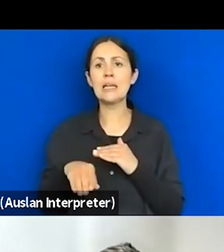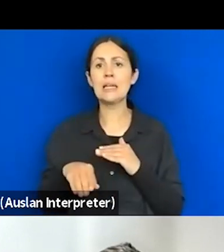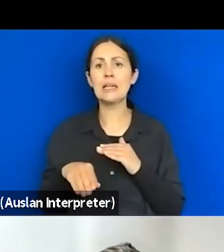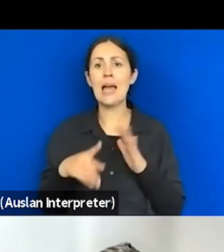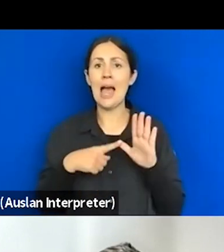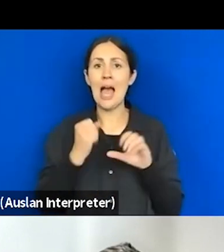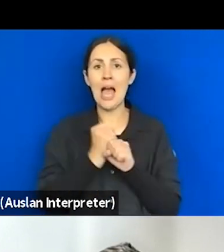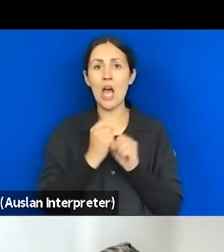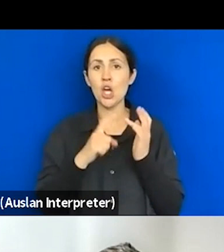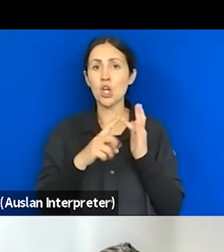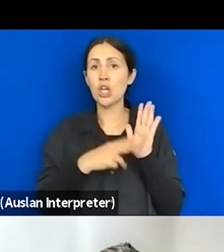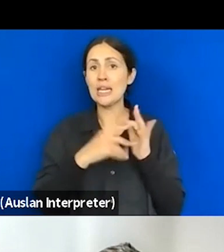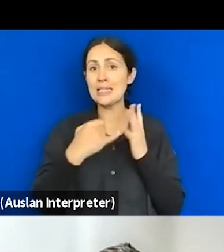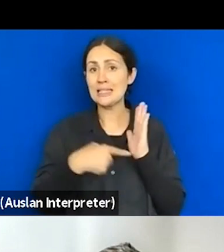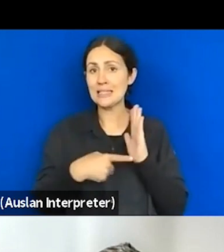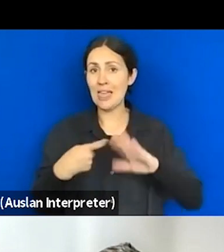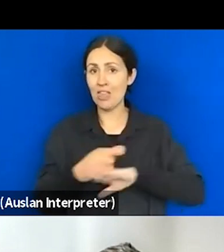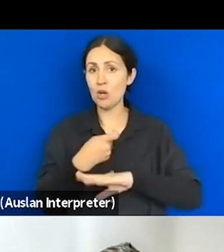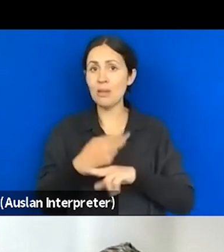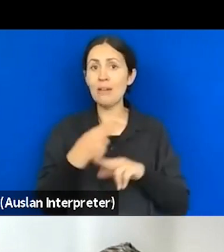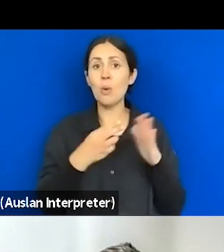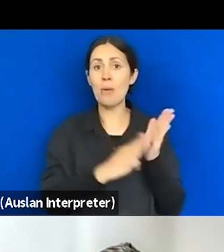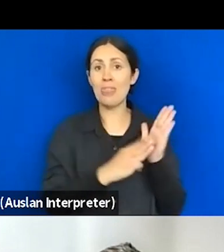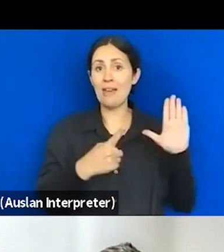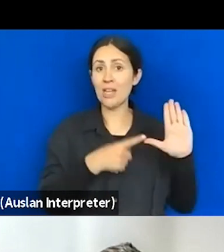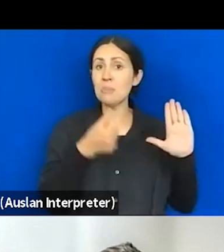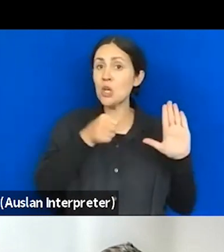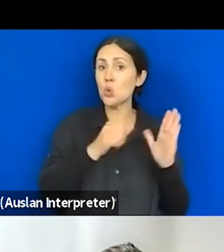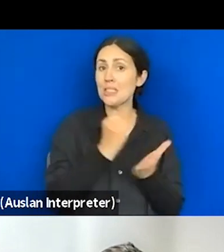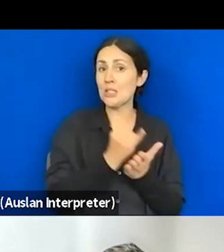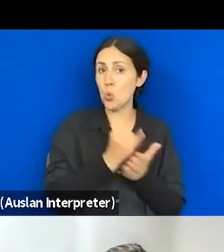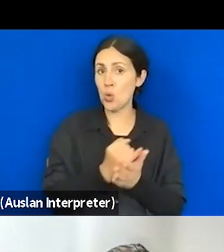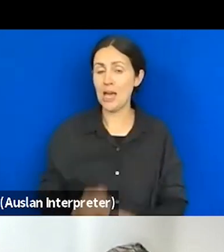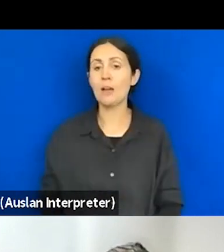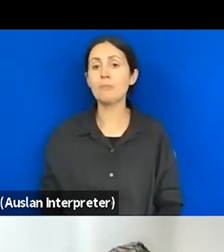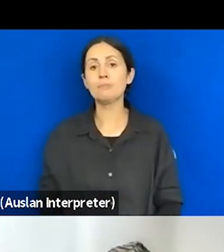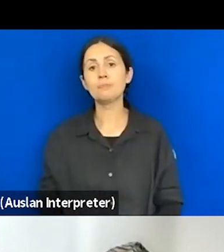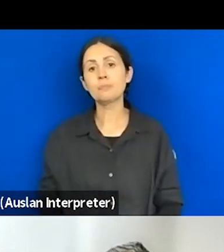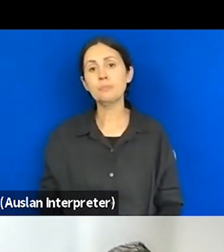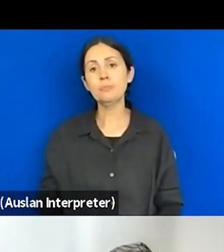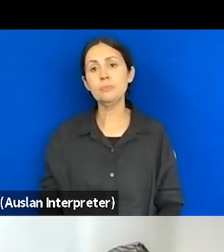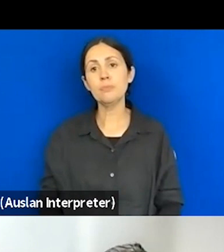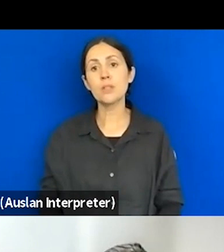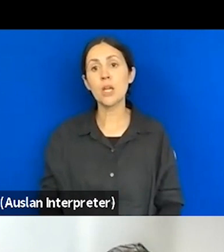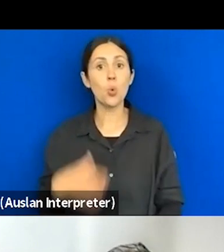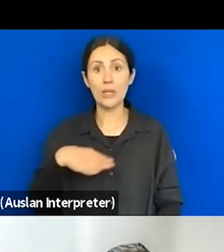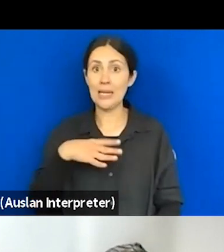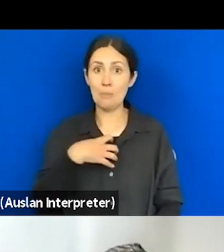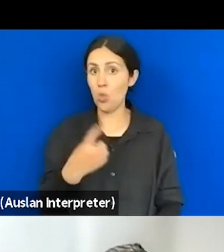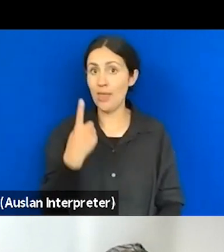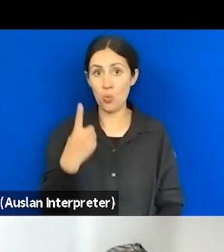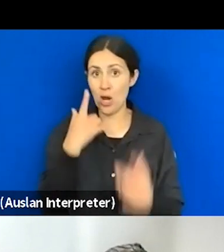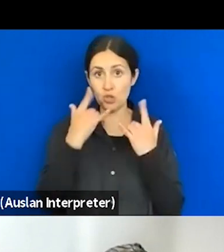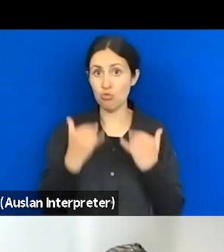so-called agonist therapies for methamphetamine use disorder. The question will be, we obviously need more than one trial.